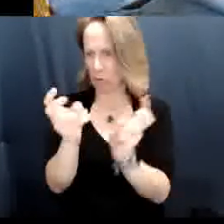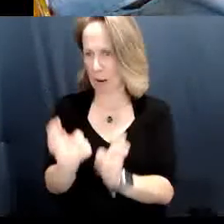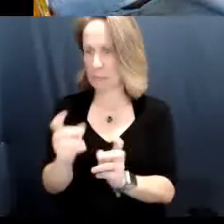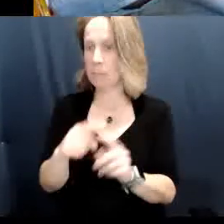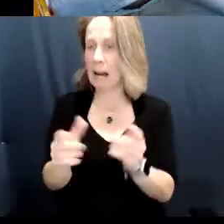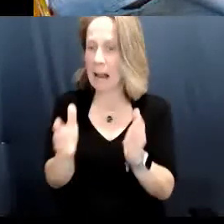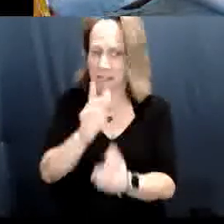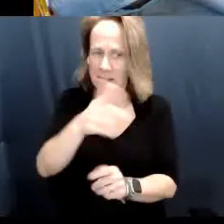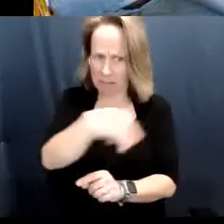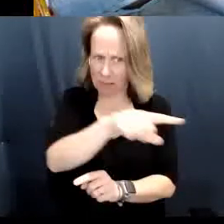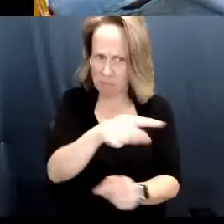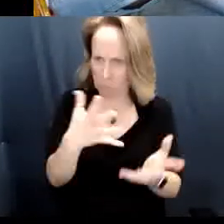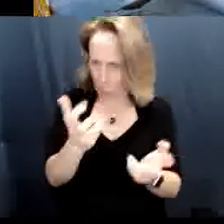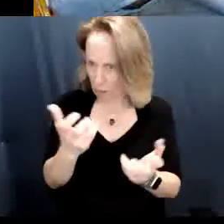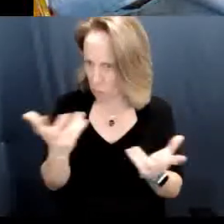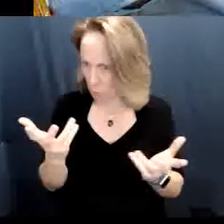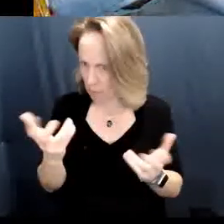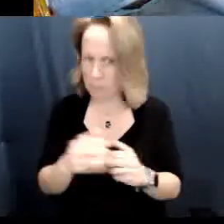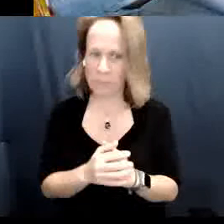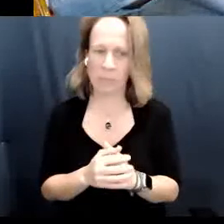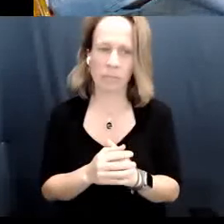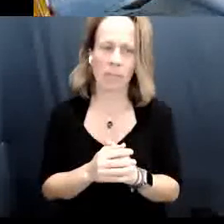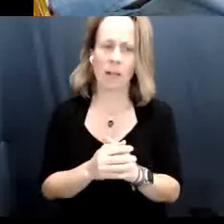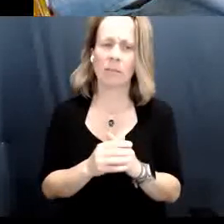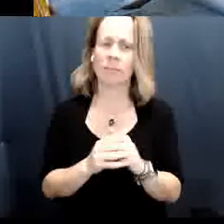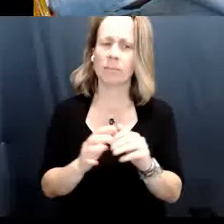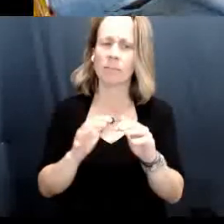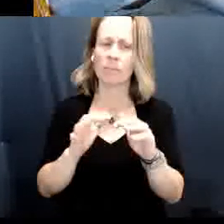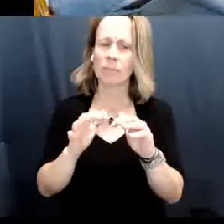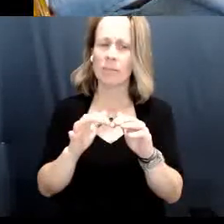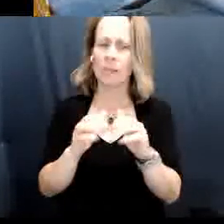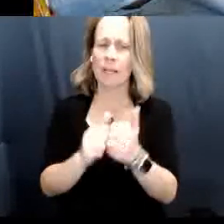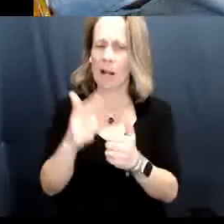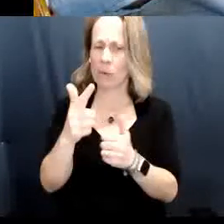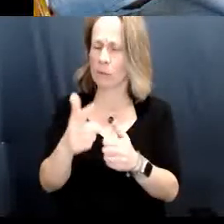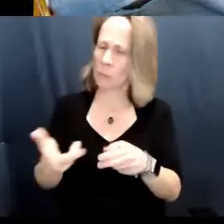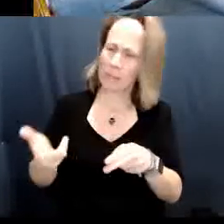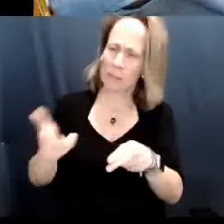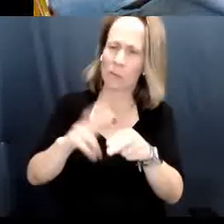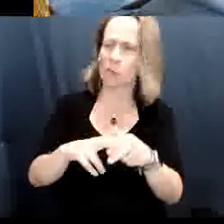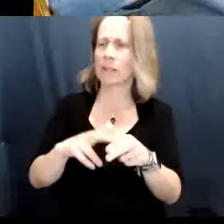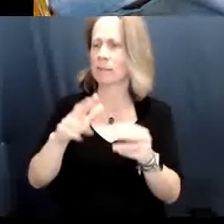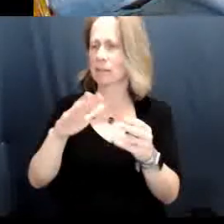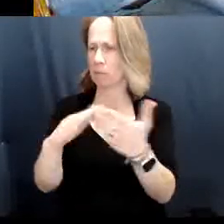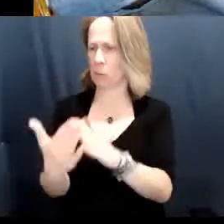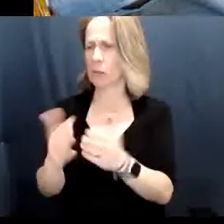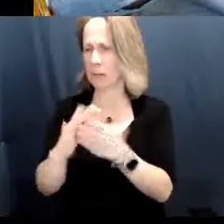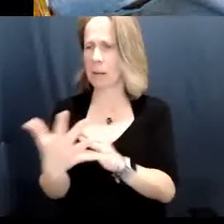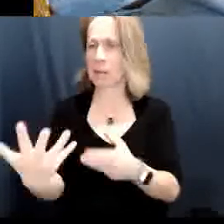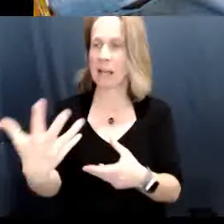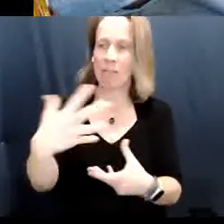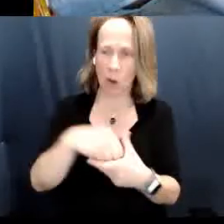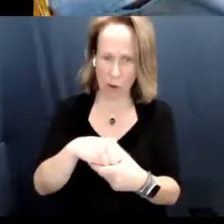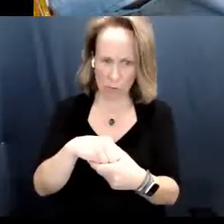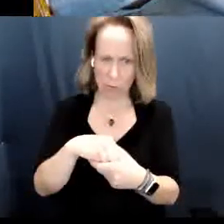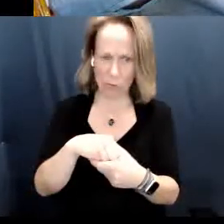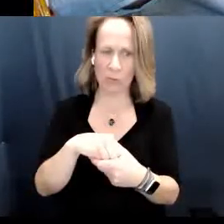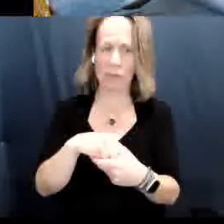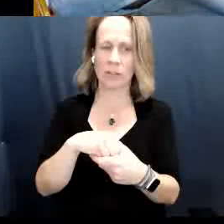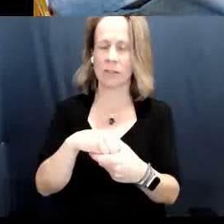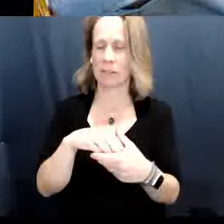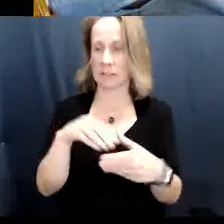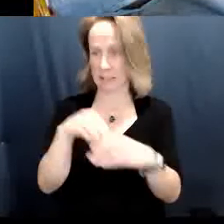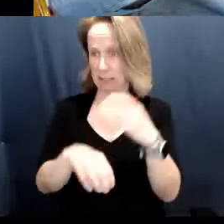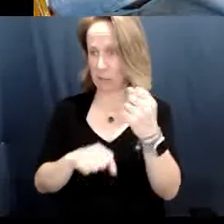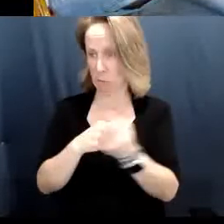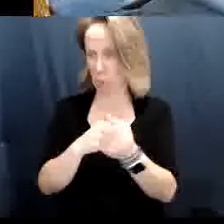well. How can you increase community buy-in for your support group? And these questions will